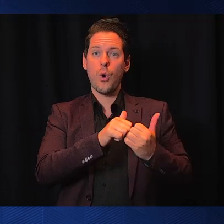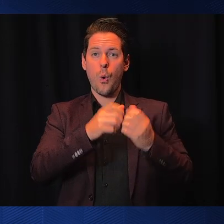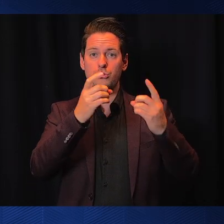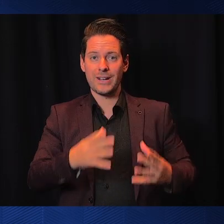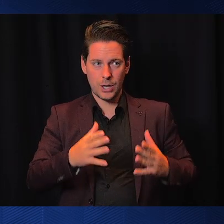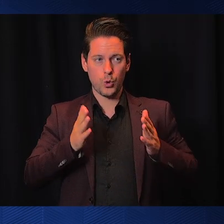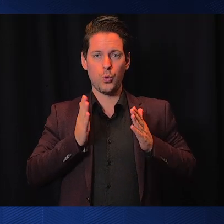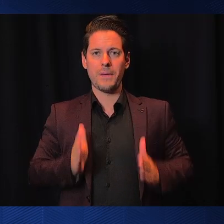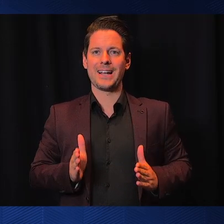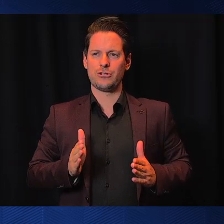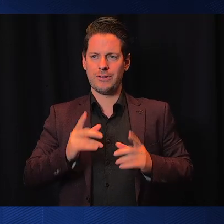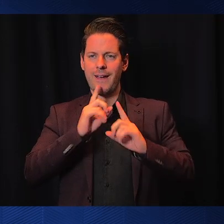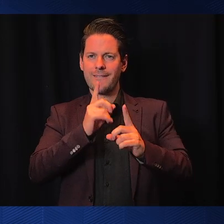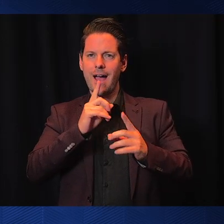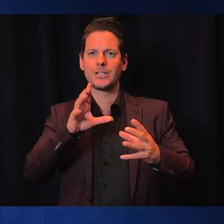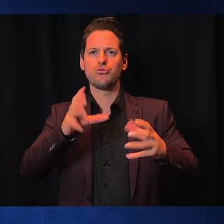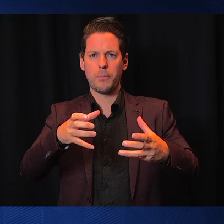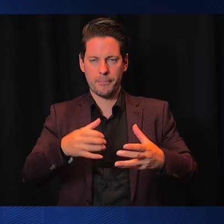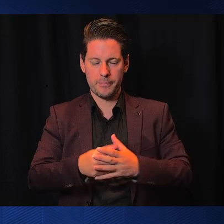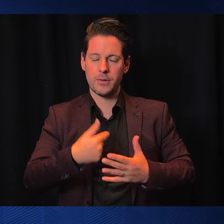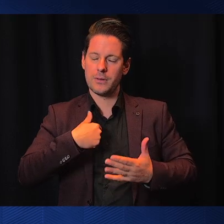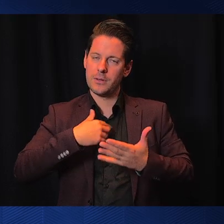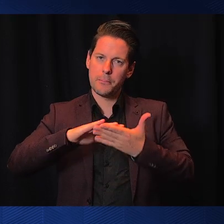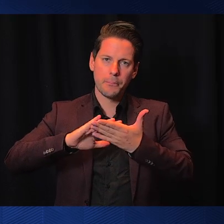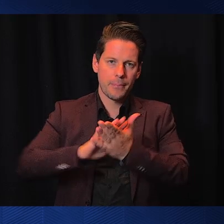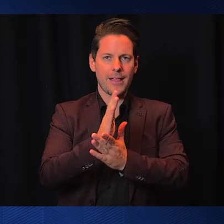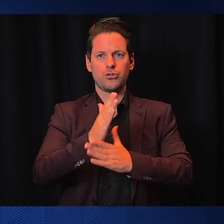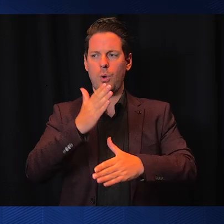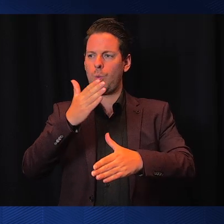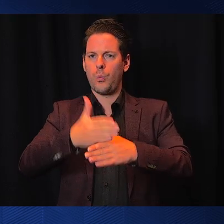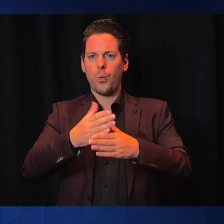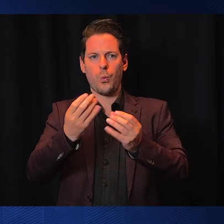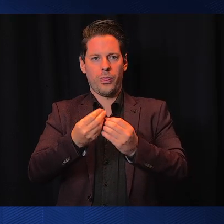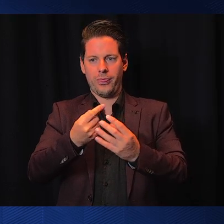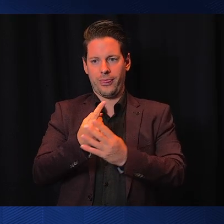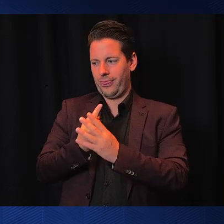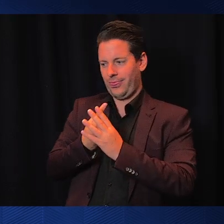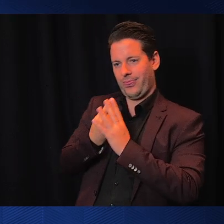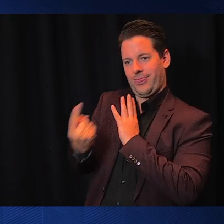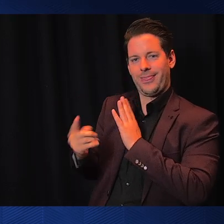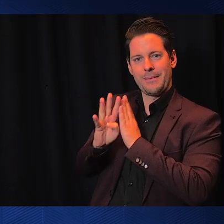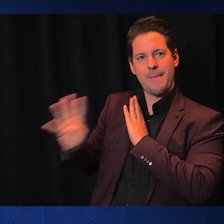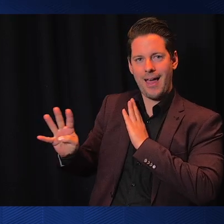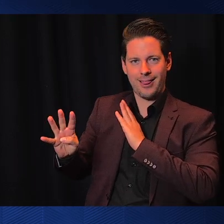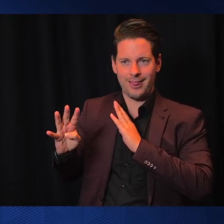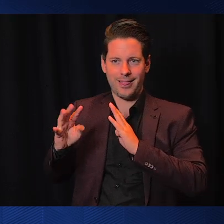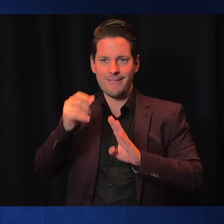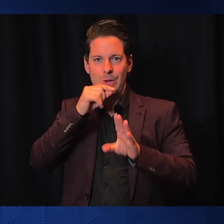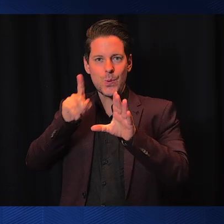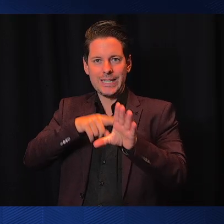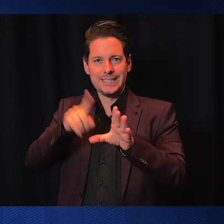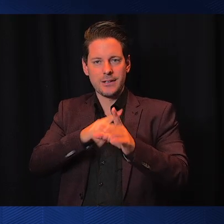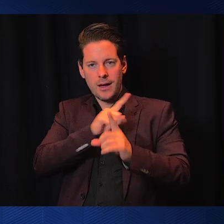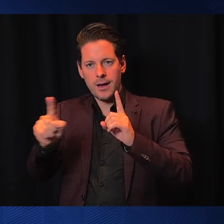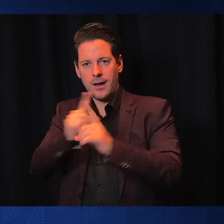Group. And I've had the enormous pleasure of working with all these wonderful panelists over the last couple of years. And what I